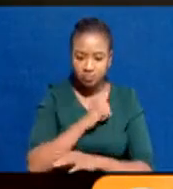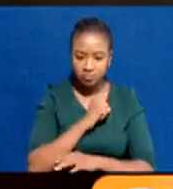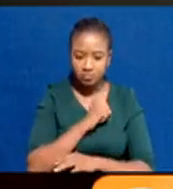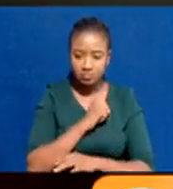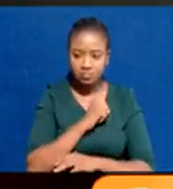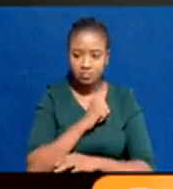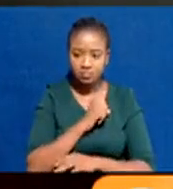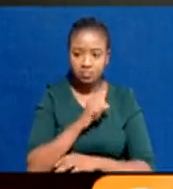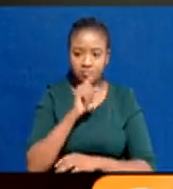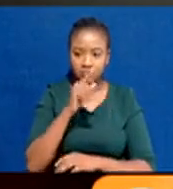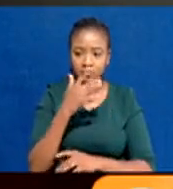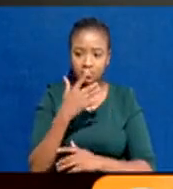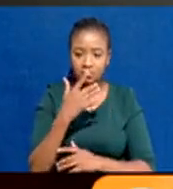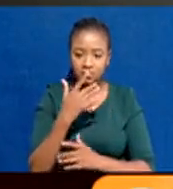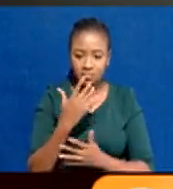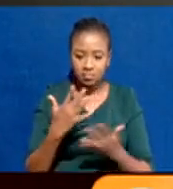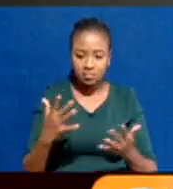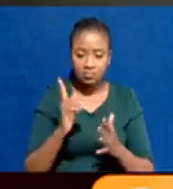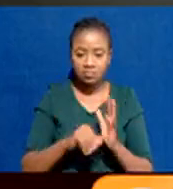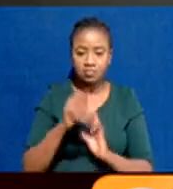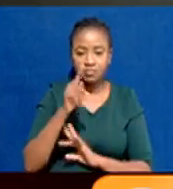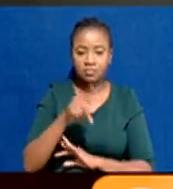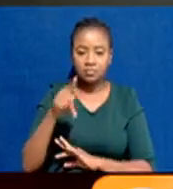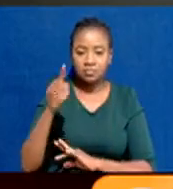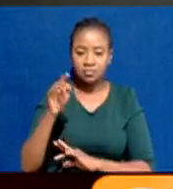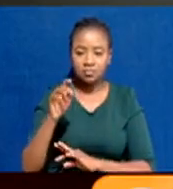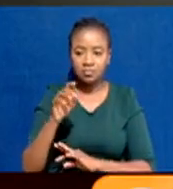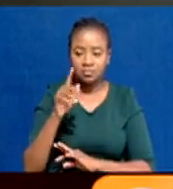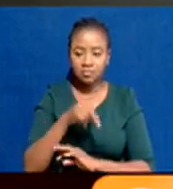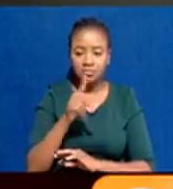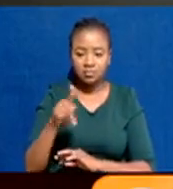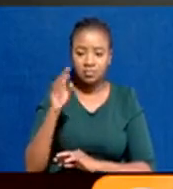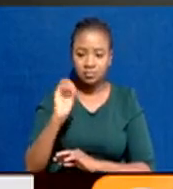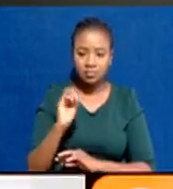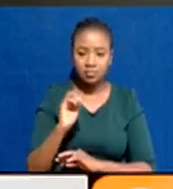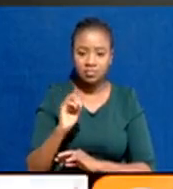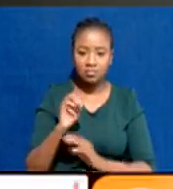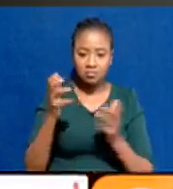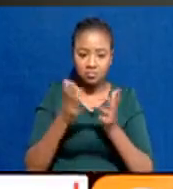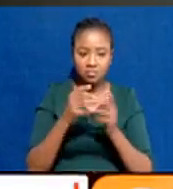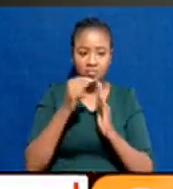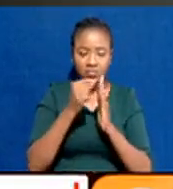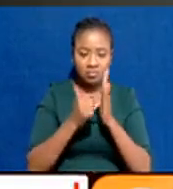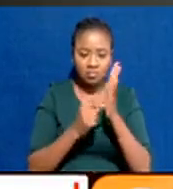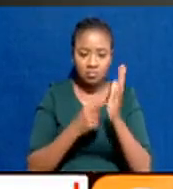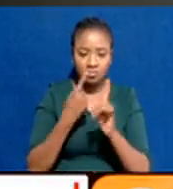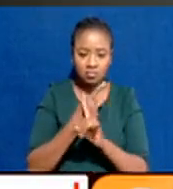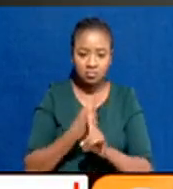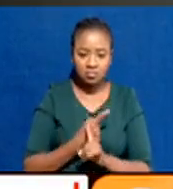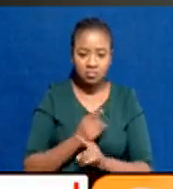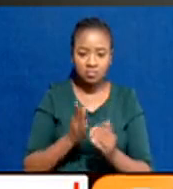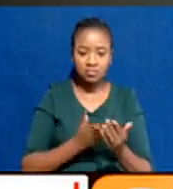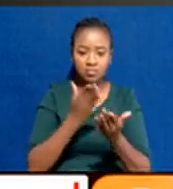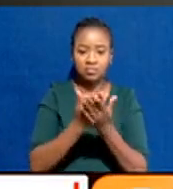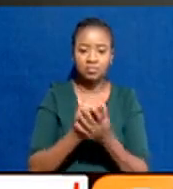item, the PPO, as compared to the specification that were submitted together with our